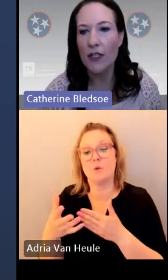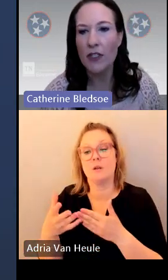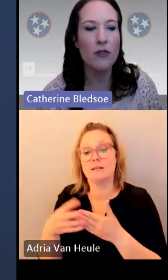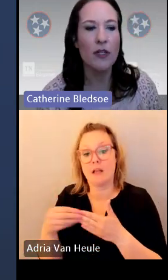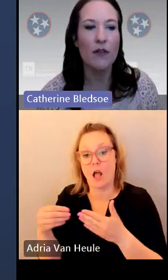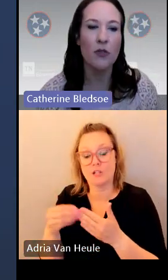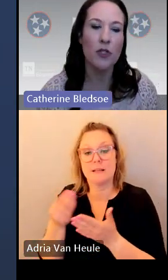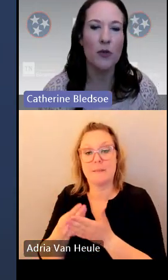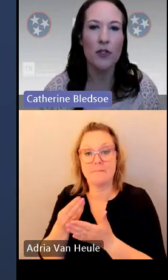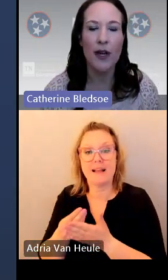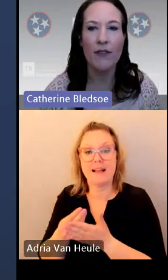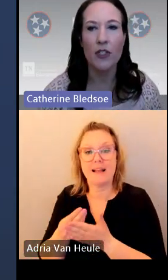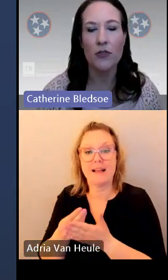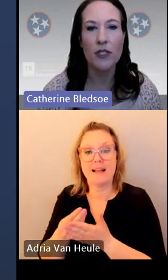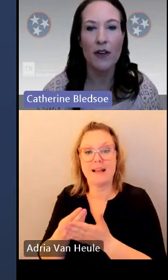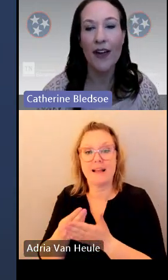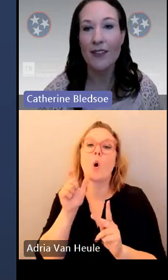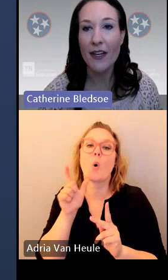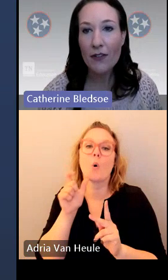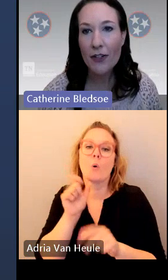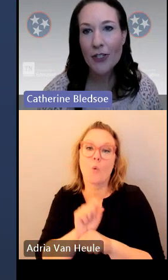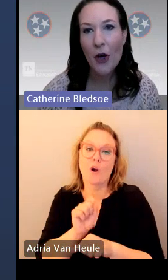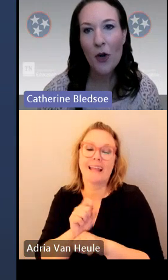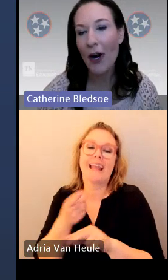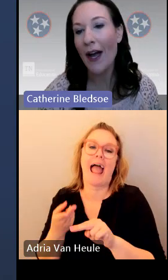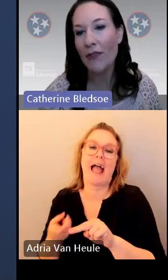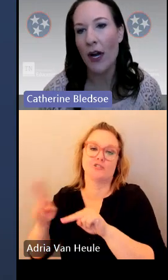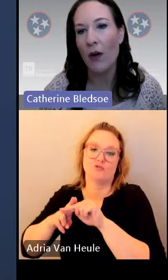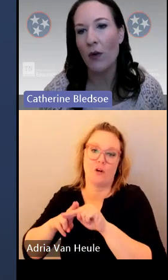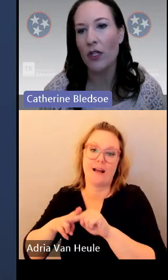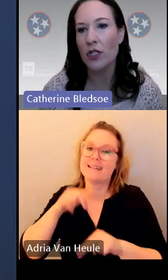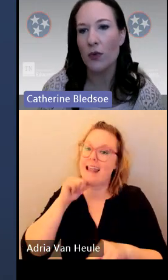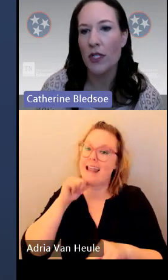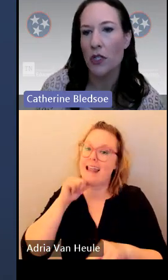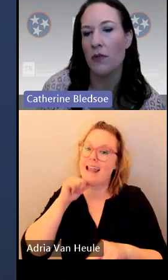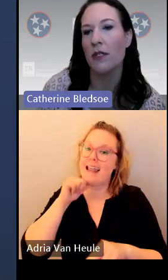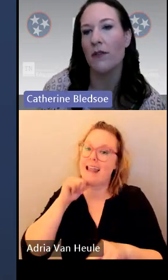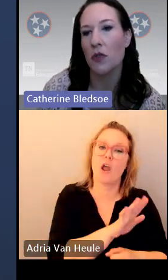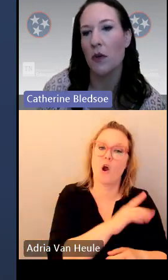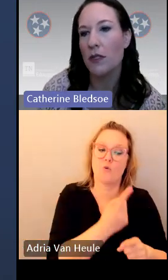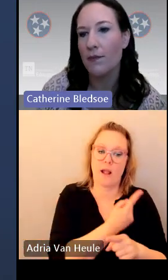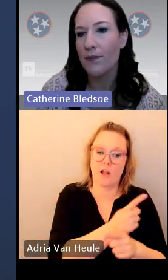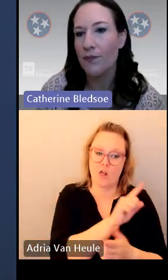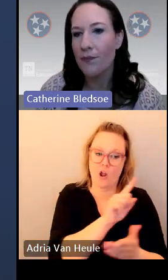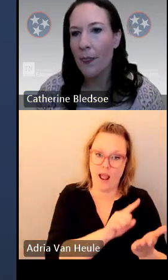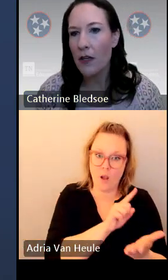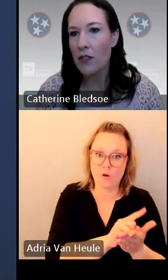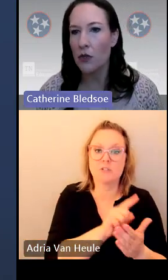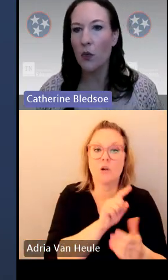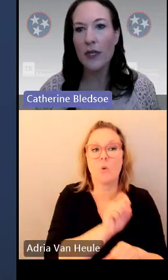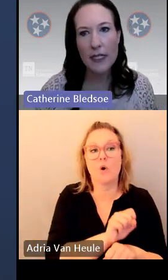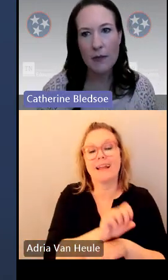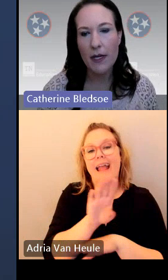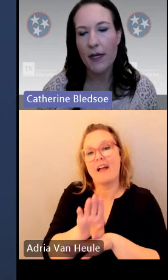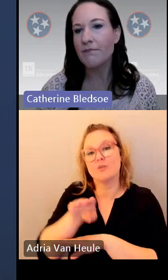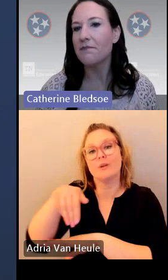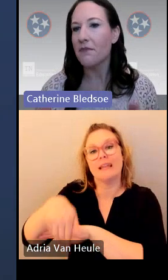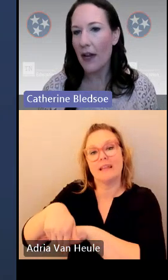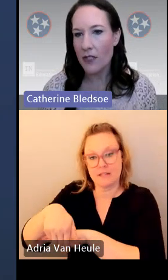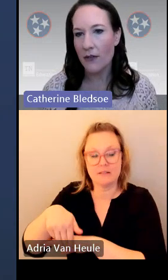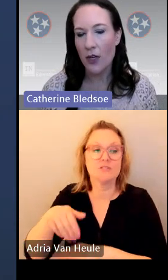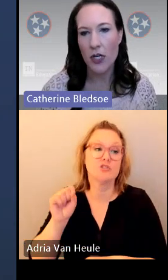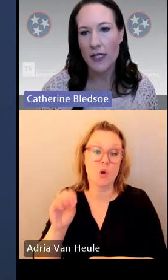allocate those funds to those individuals who are having to do stuff outside of their scope or after hours to reach those individuals. So those would need to